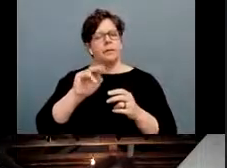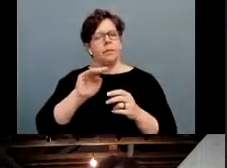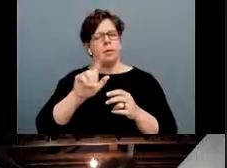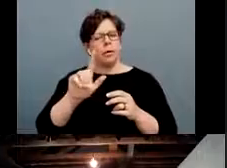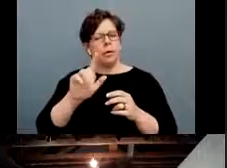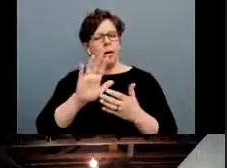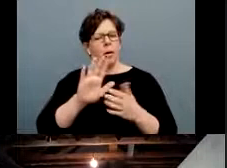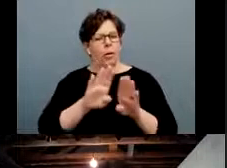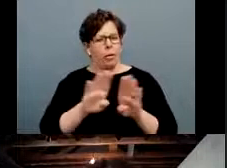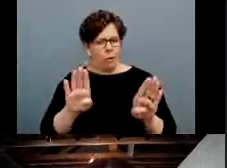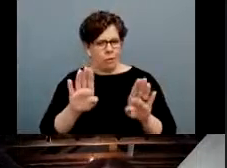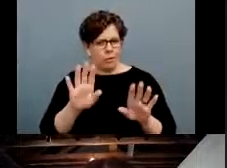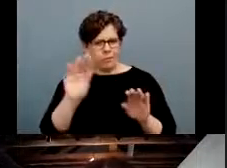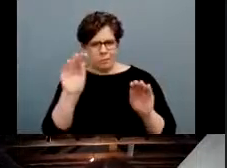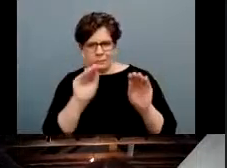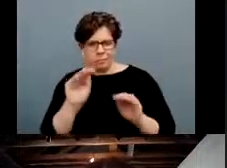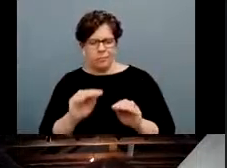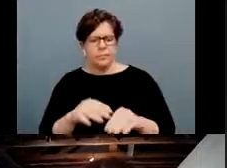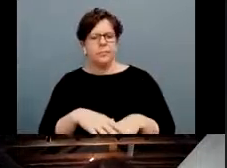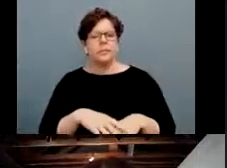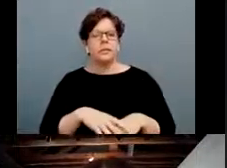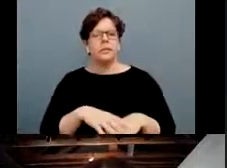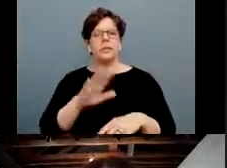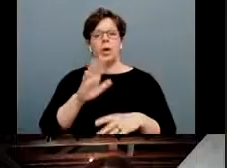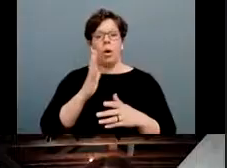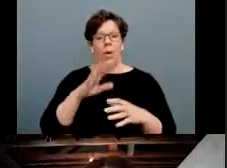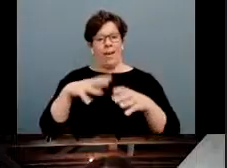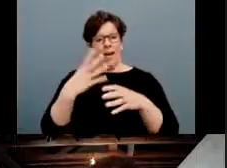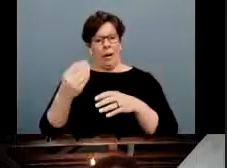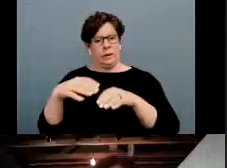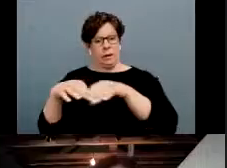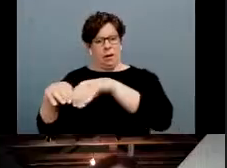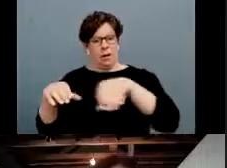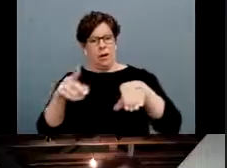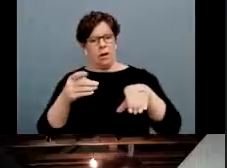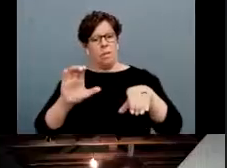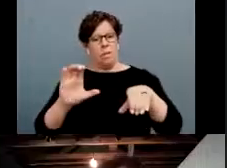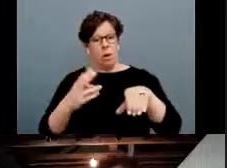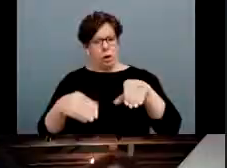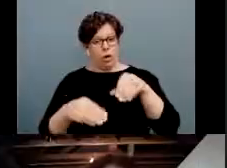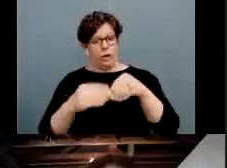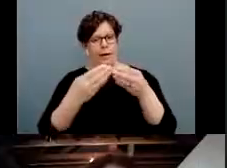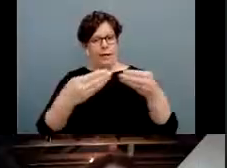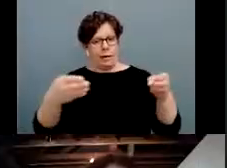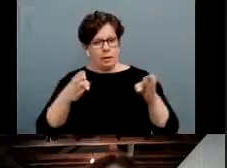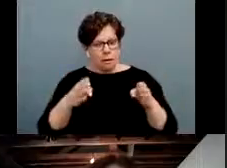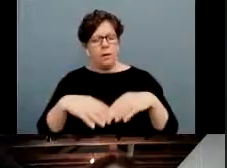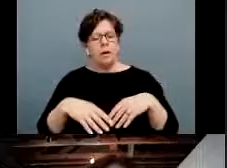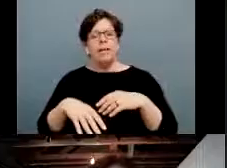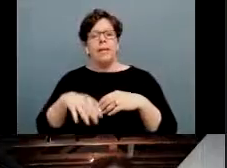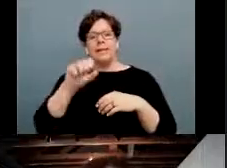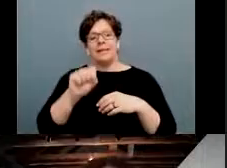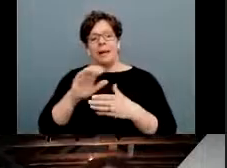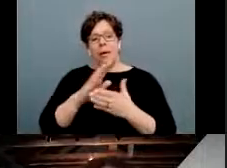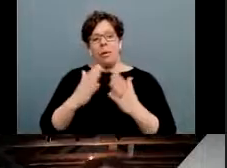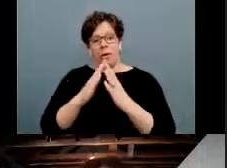So after the porch additions, the family had also made later additions to the south side of the house